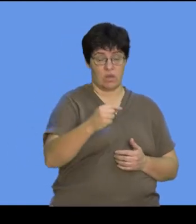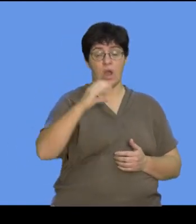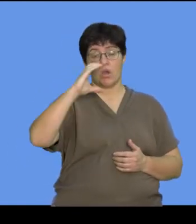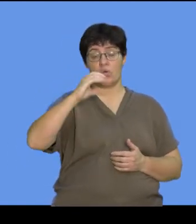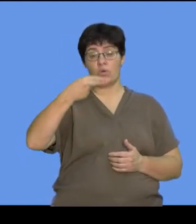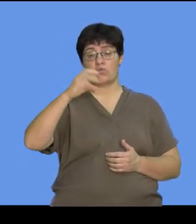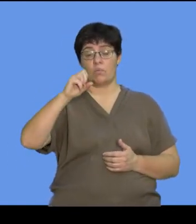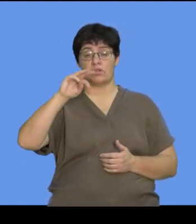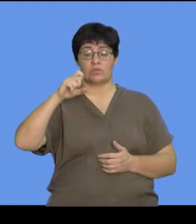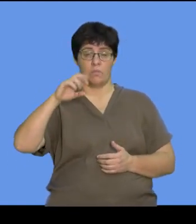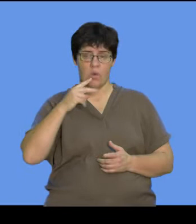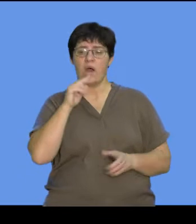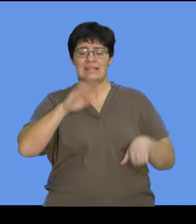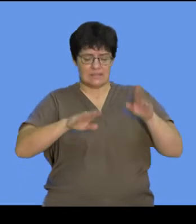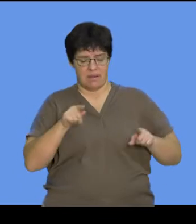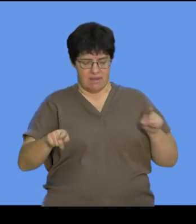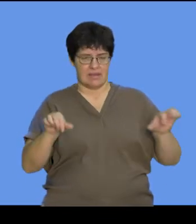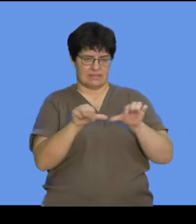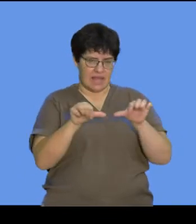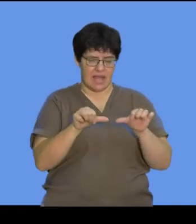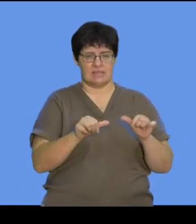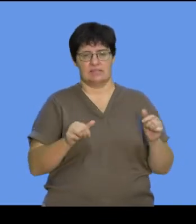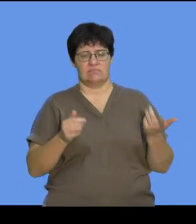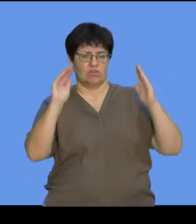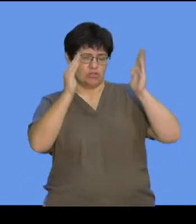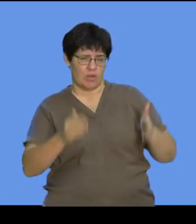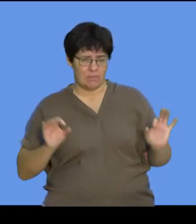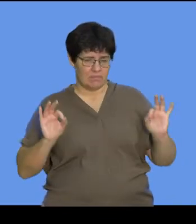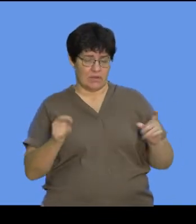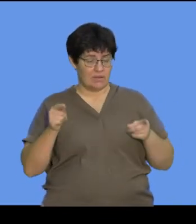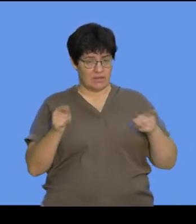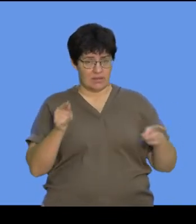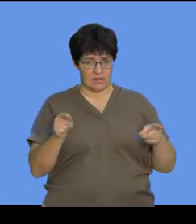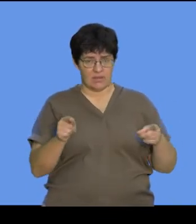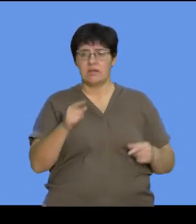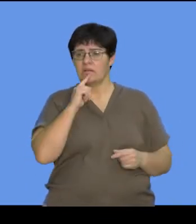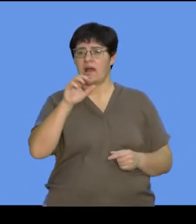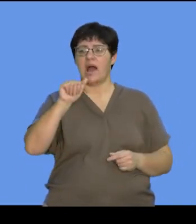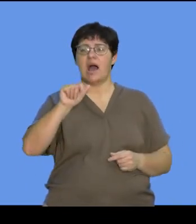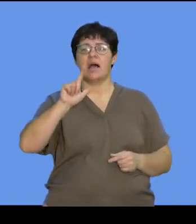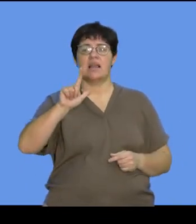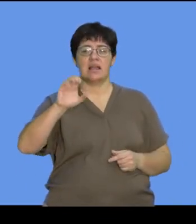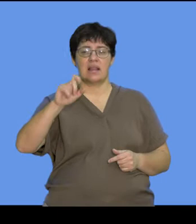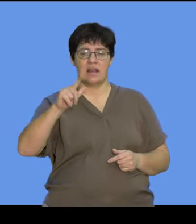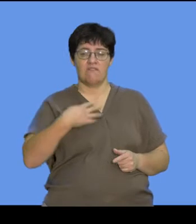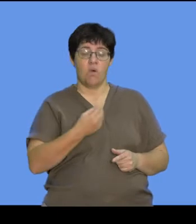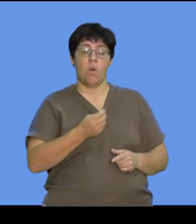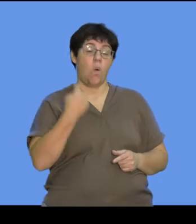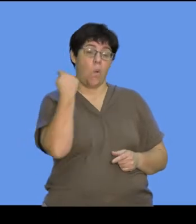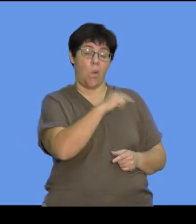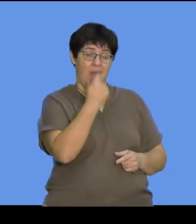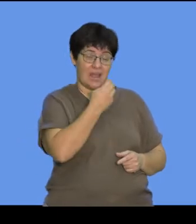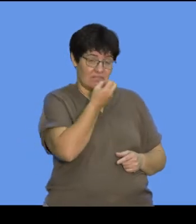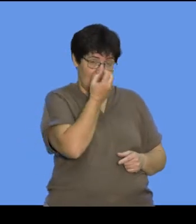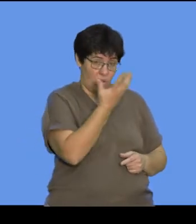from the fact that these chromosomes are similar in shape and size, and they basically are representing an allele for white flower. In